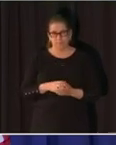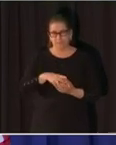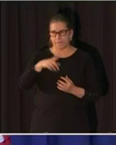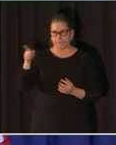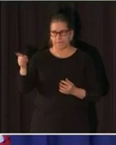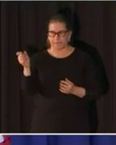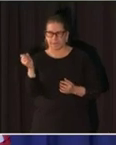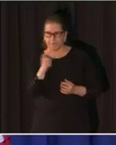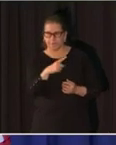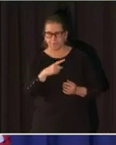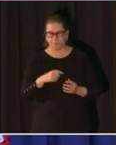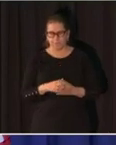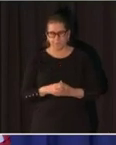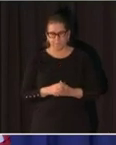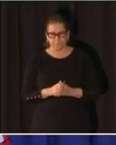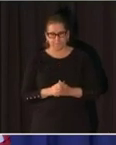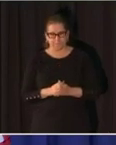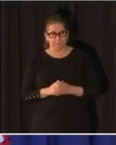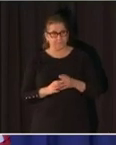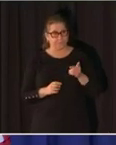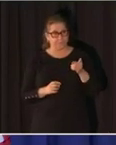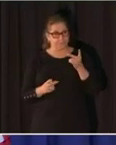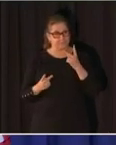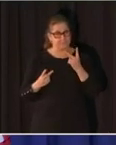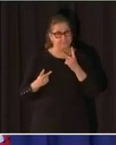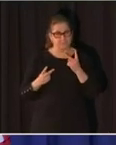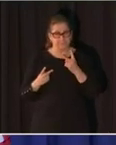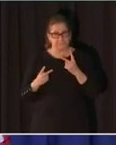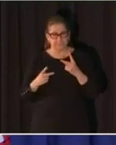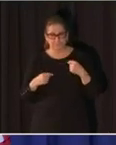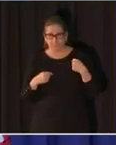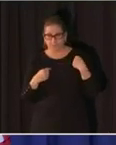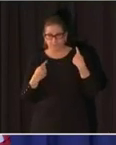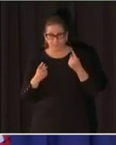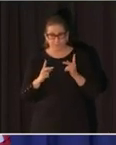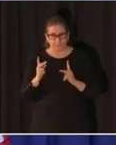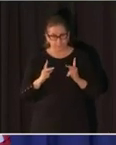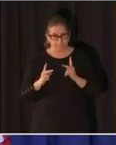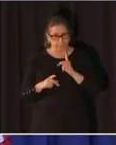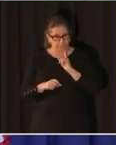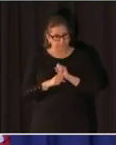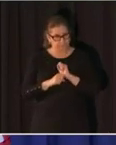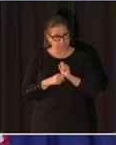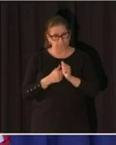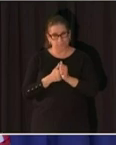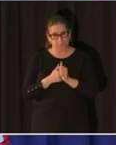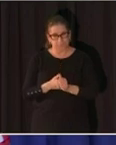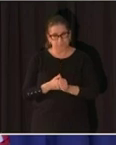been able to see here, are people complying with your masks ordered? Yes.